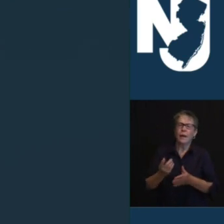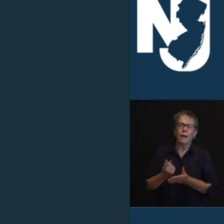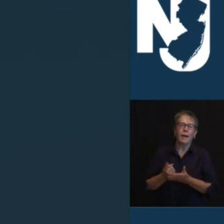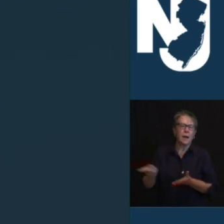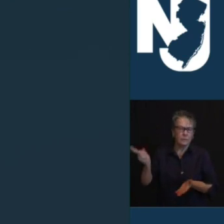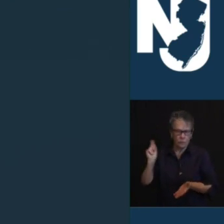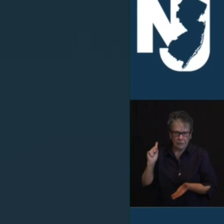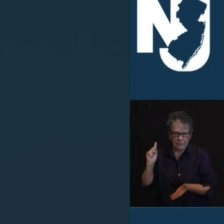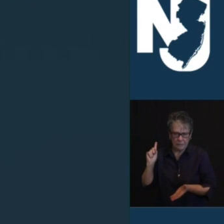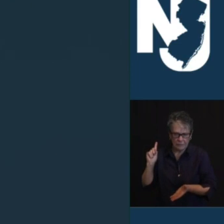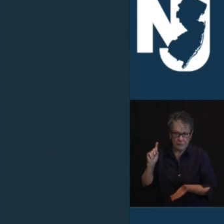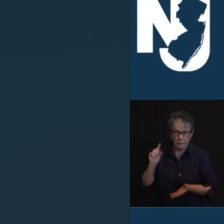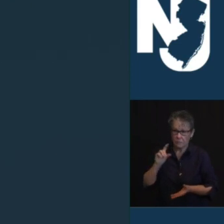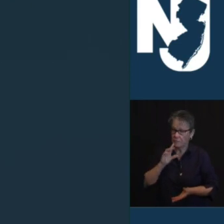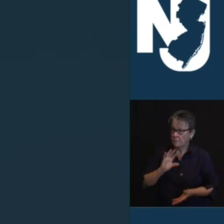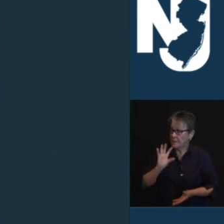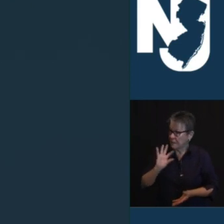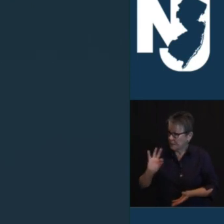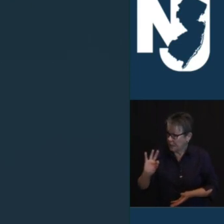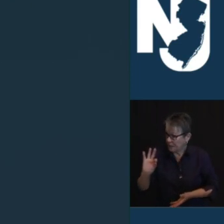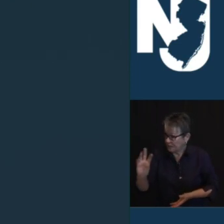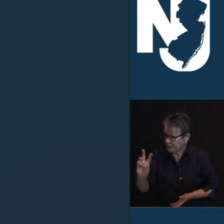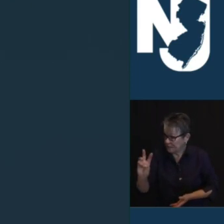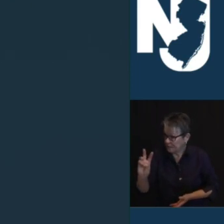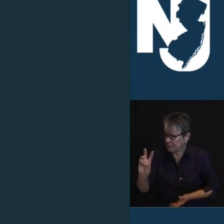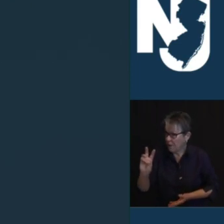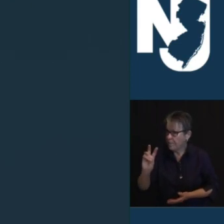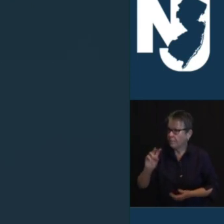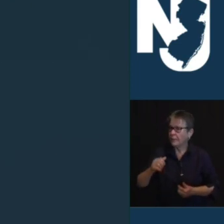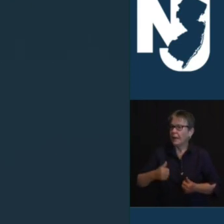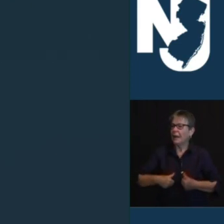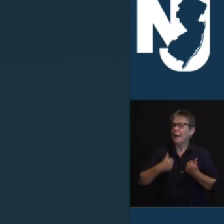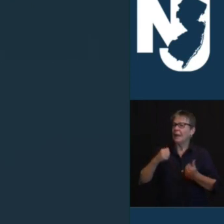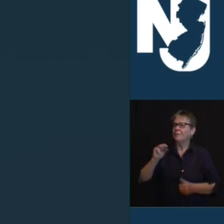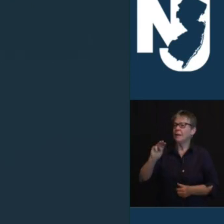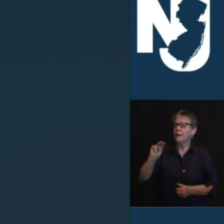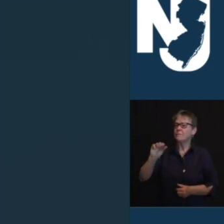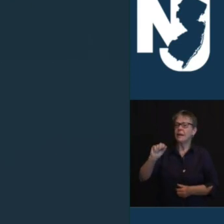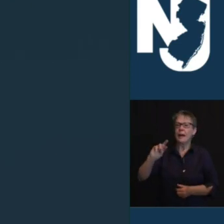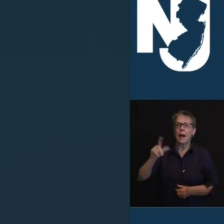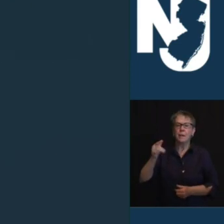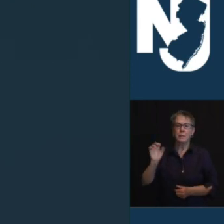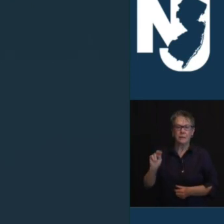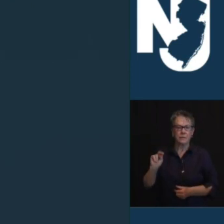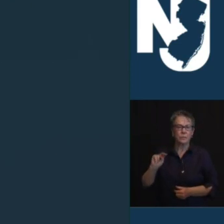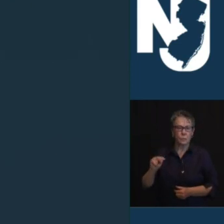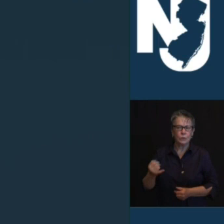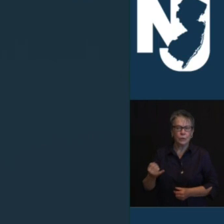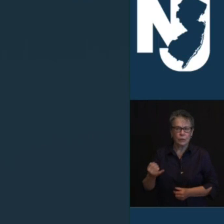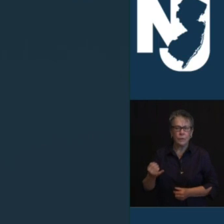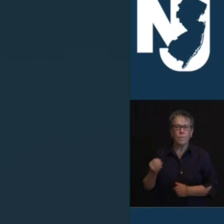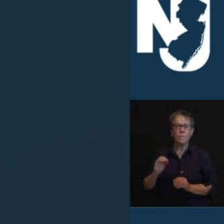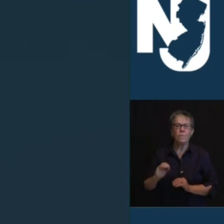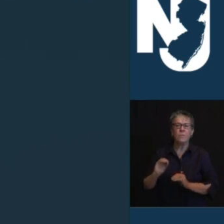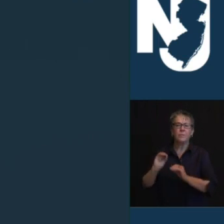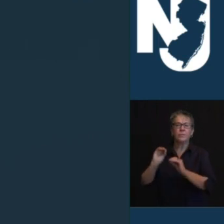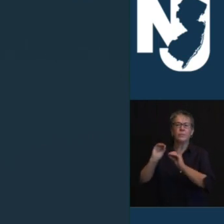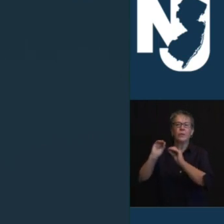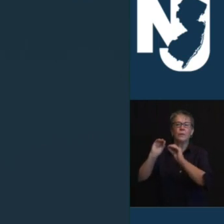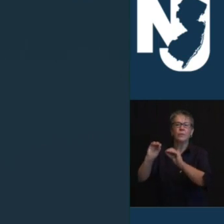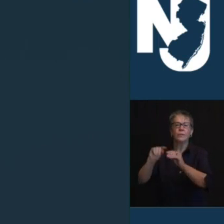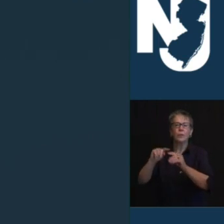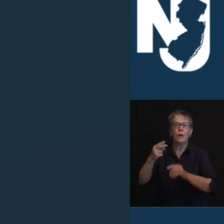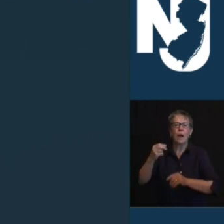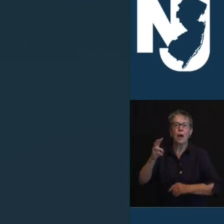of 98. She had lived in Manalapan for a half a century before calling Howell her final home. Her life